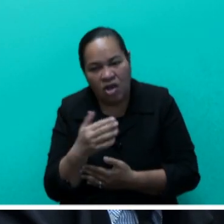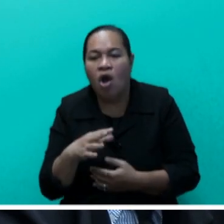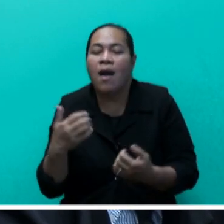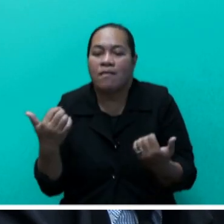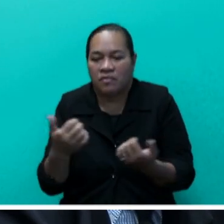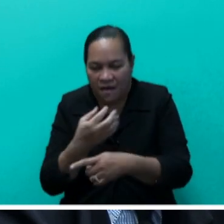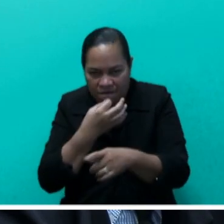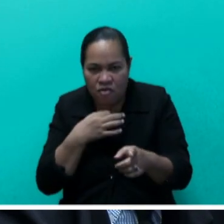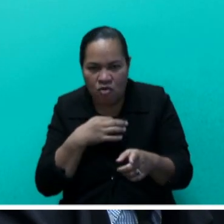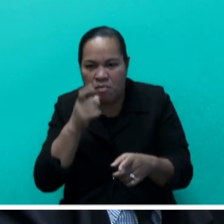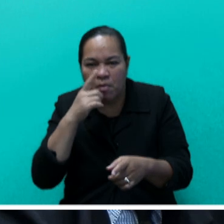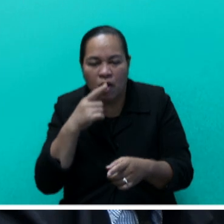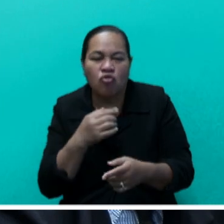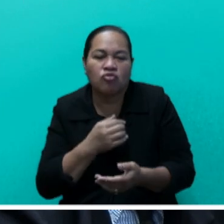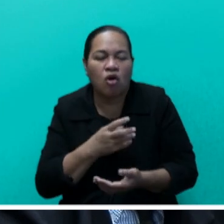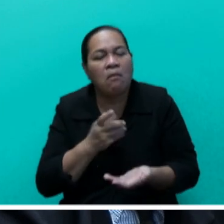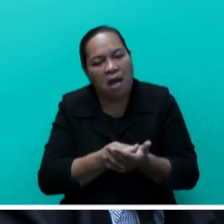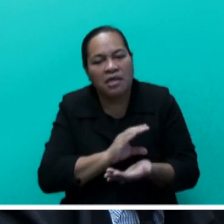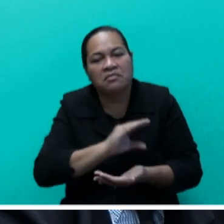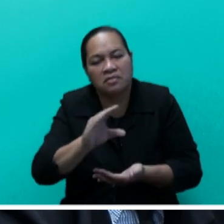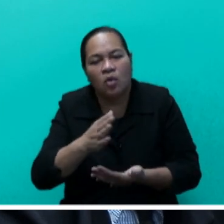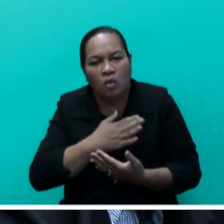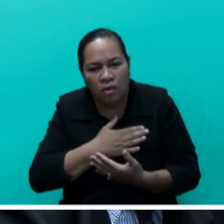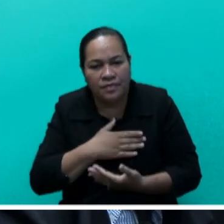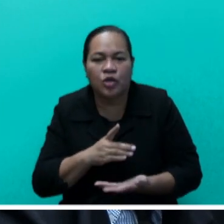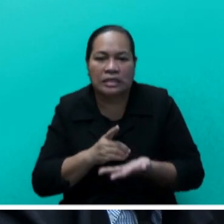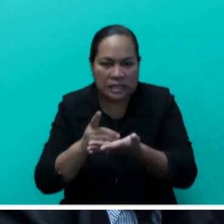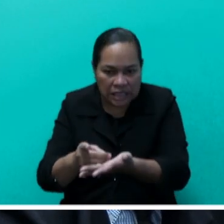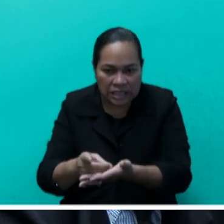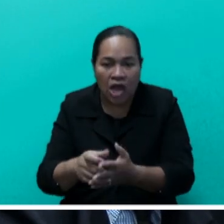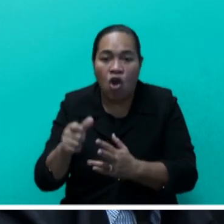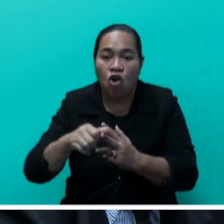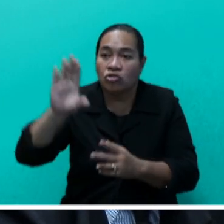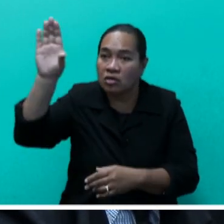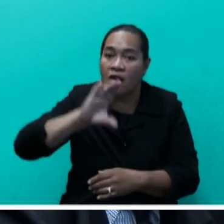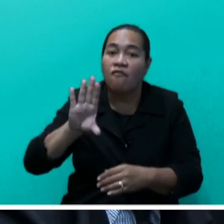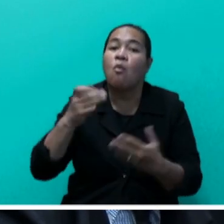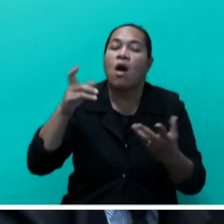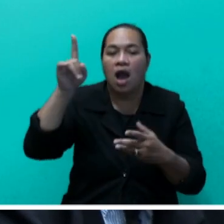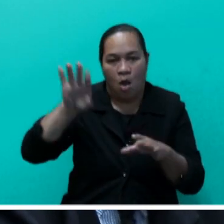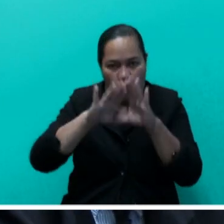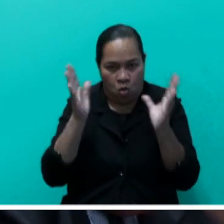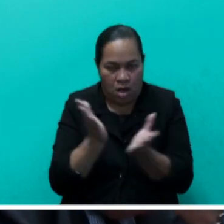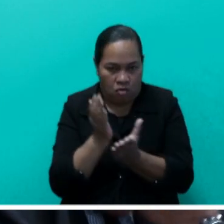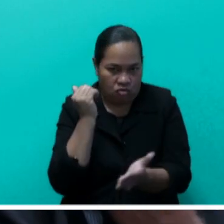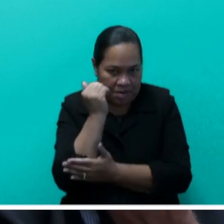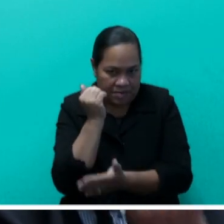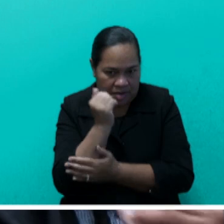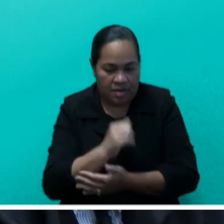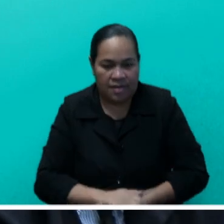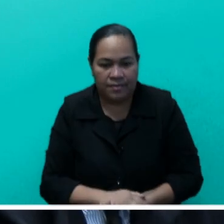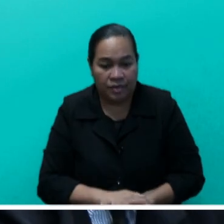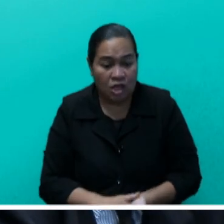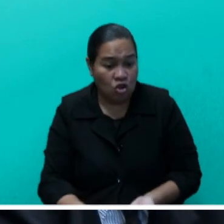sponsors, the Fiji government, and a grant from World Rugby. On trustees